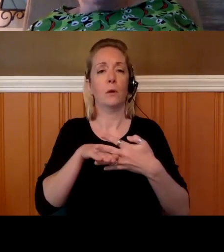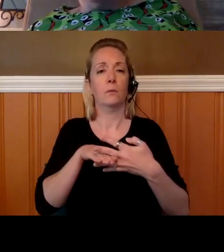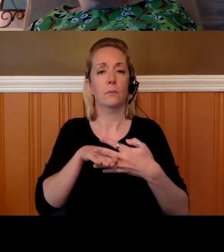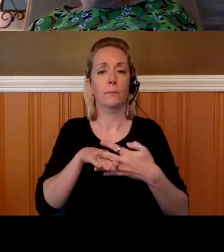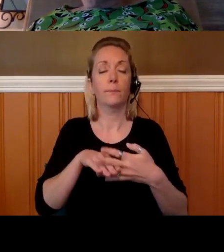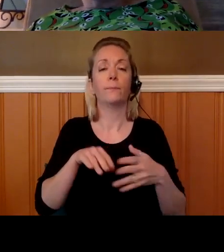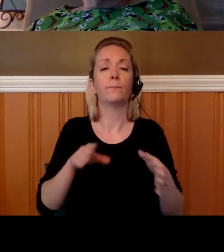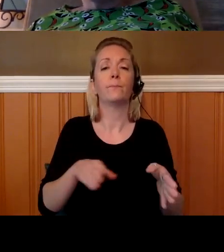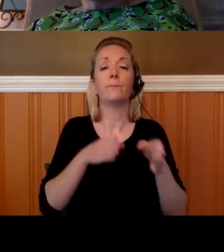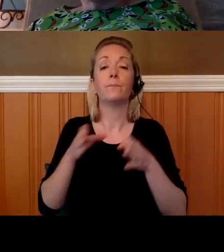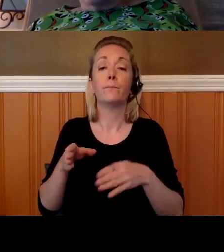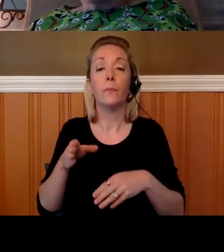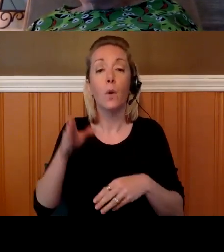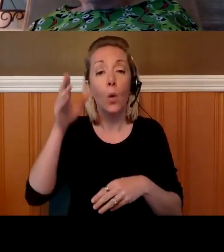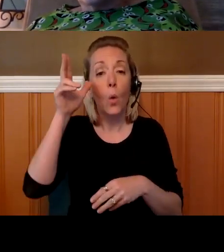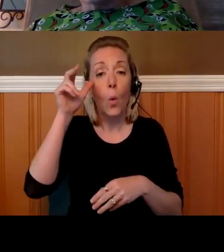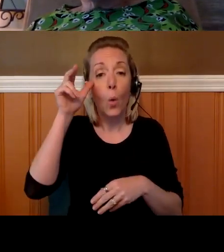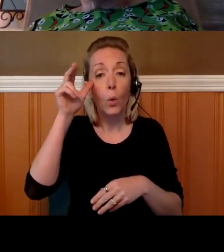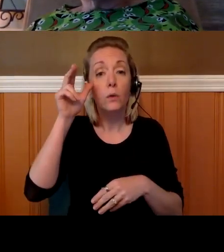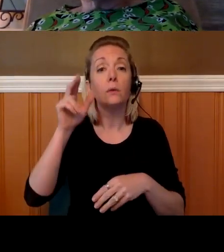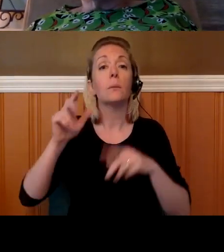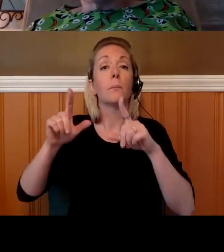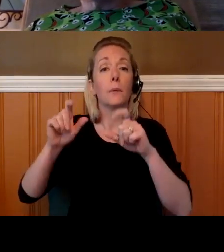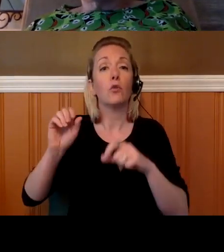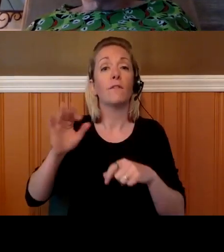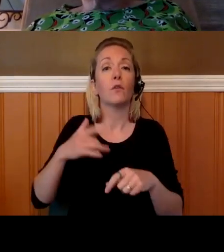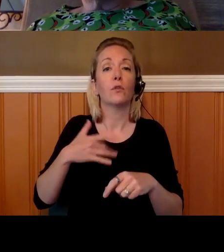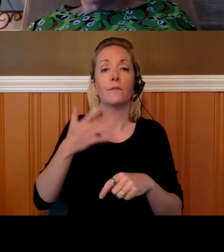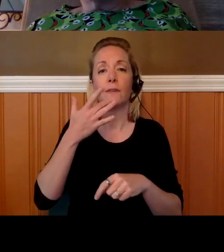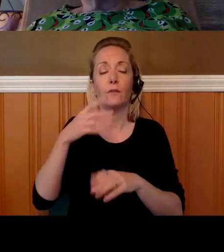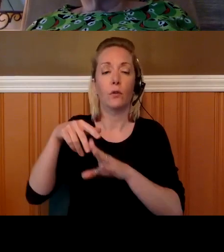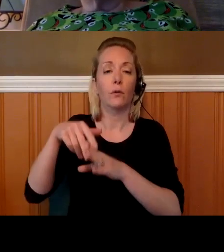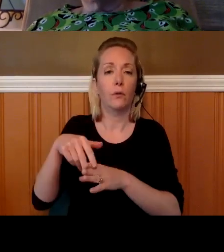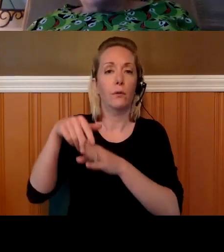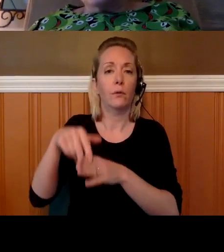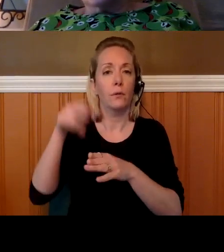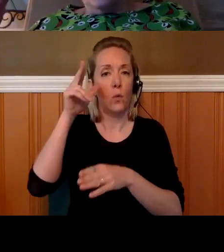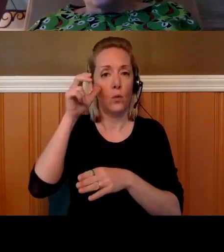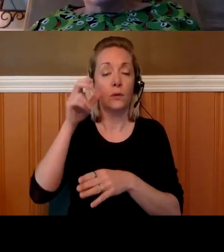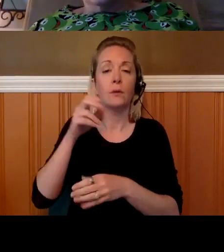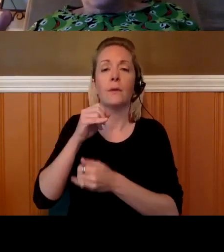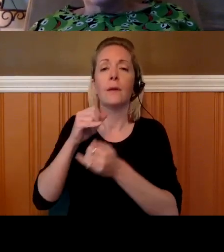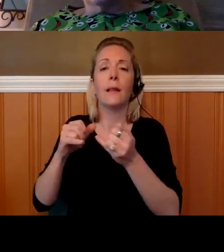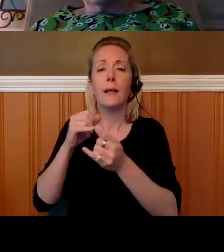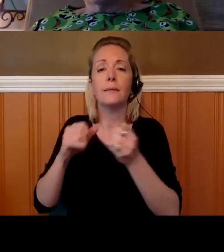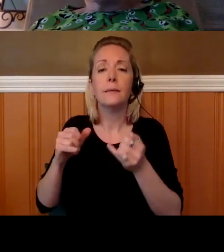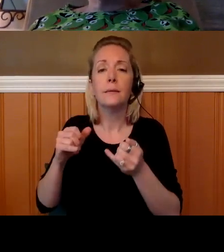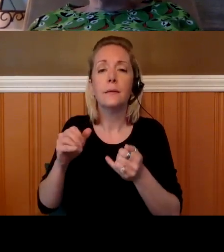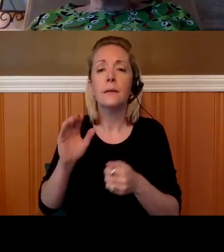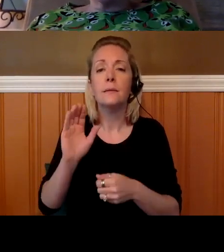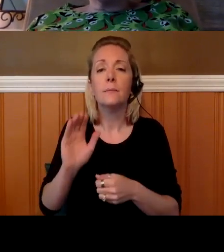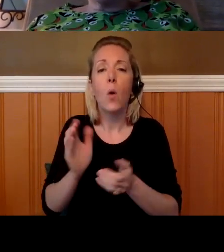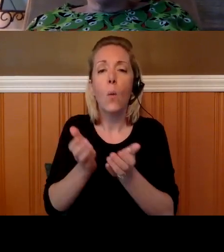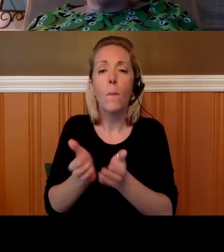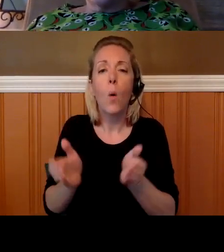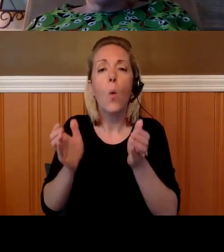And then the horse was an actual photo of a horse she liked to ride. And then the last thing on the calendar is a small silver bowl,